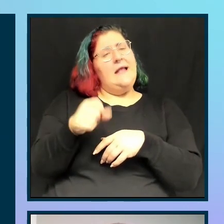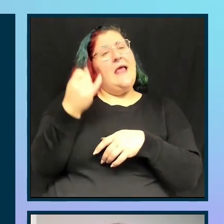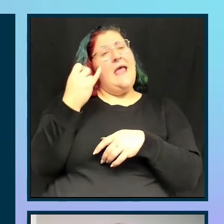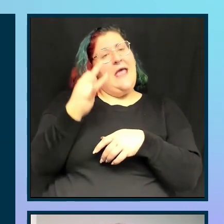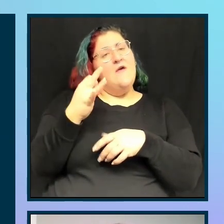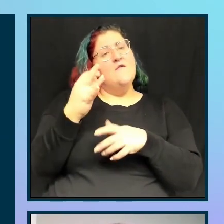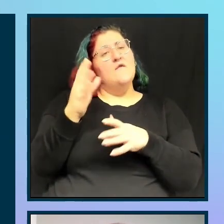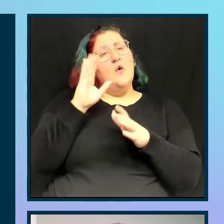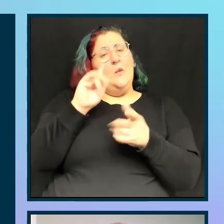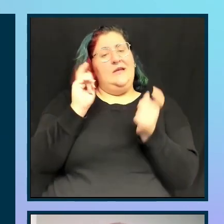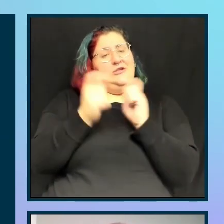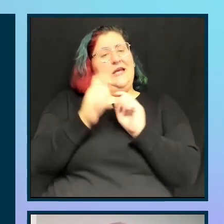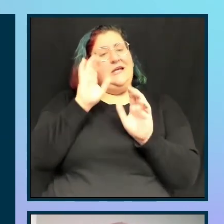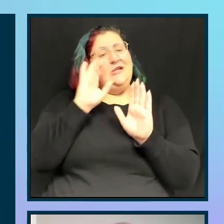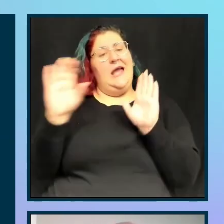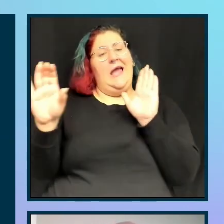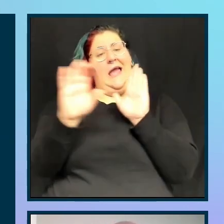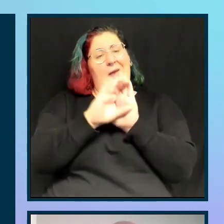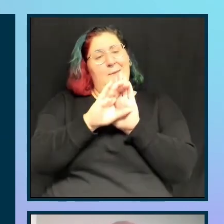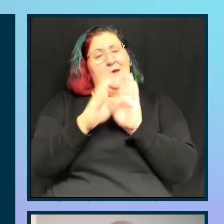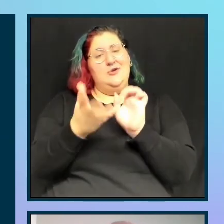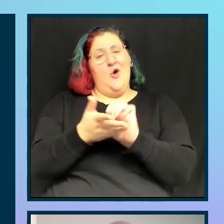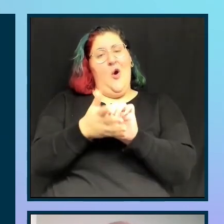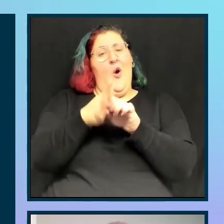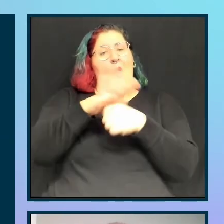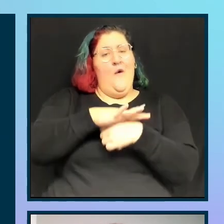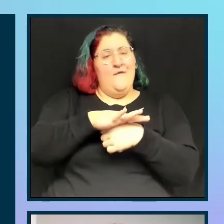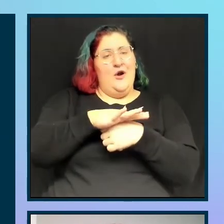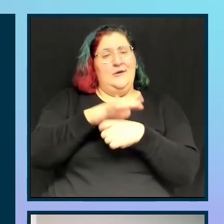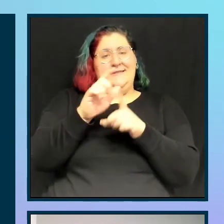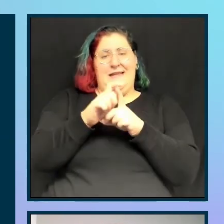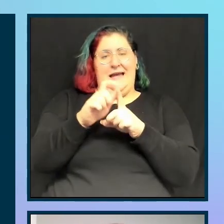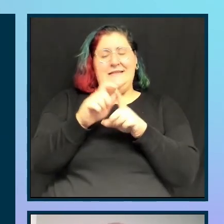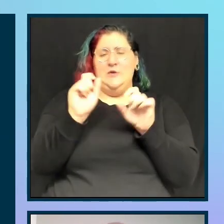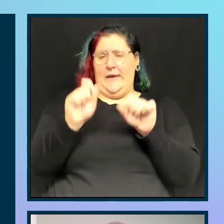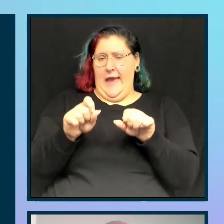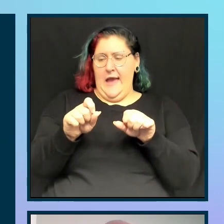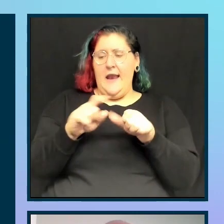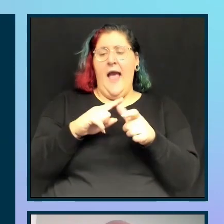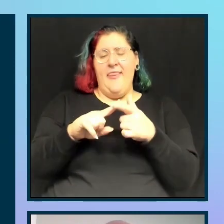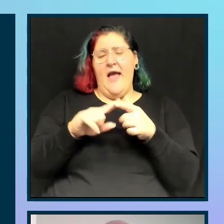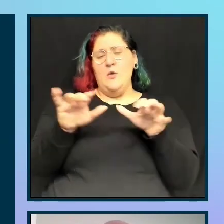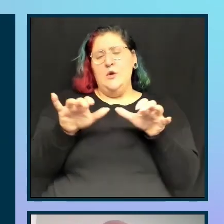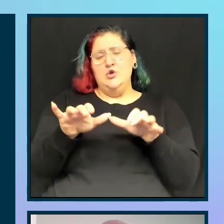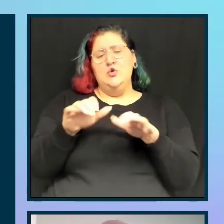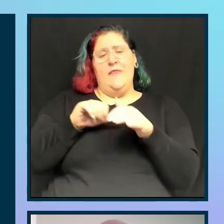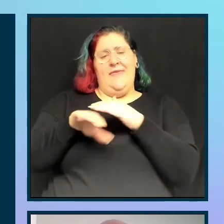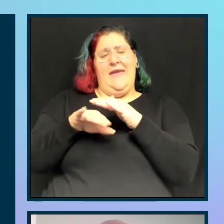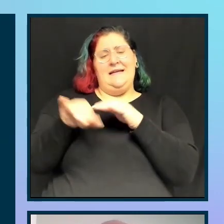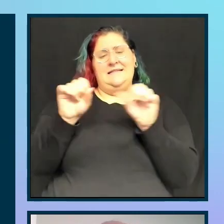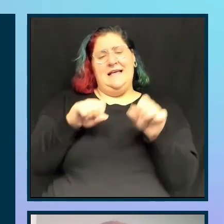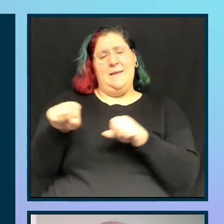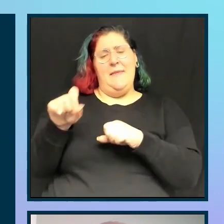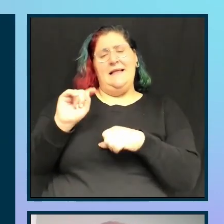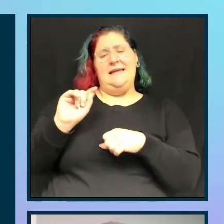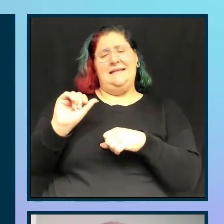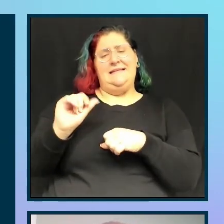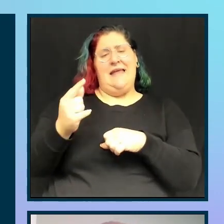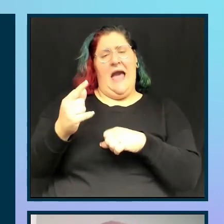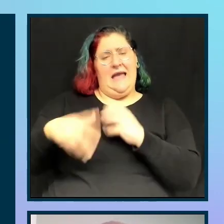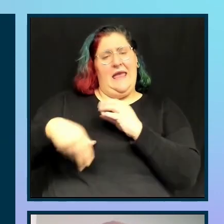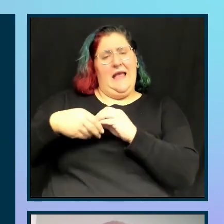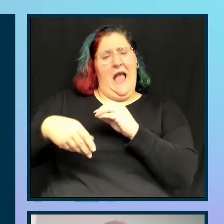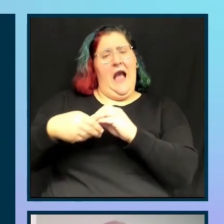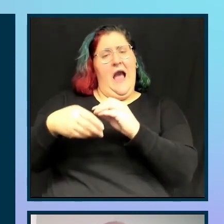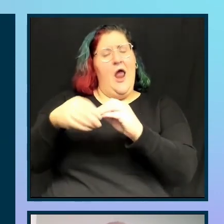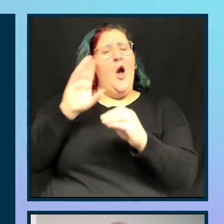text PDF, and then all the accessibility tagging and requirements would be met with